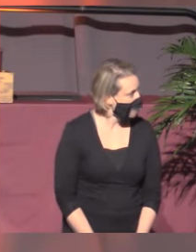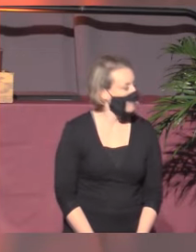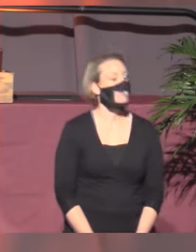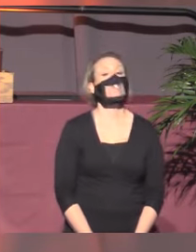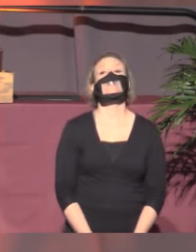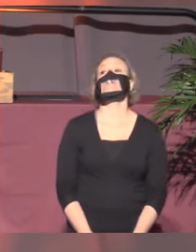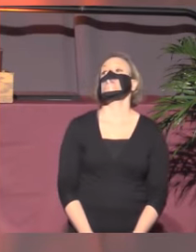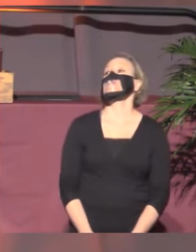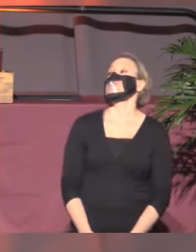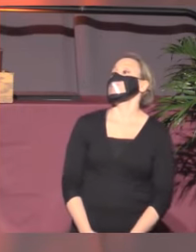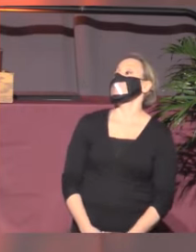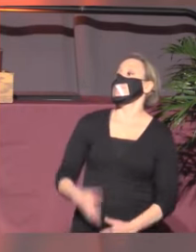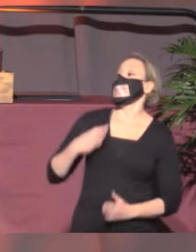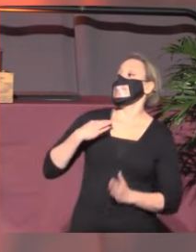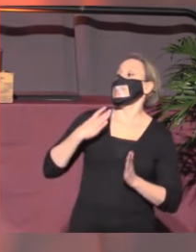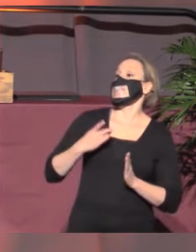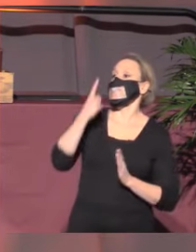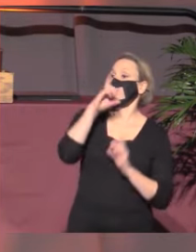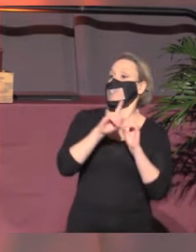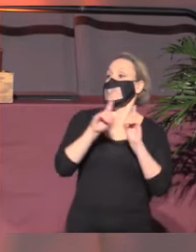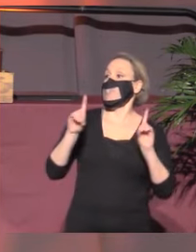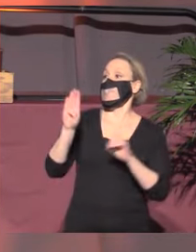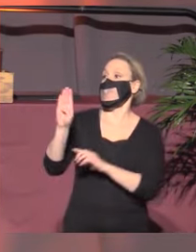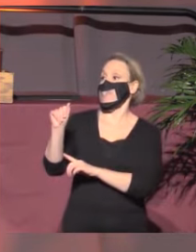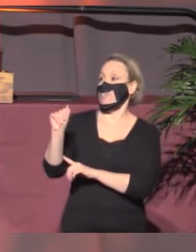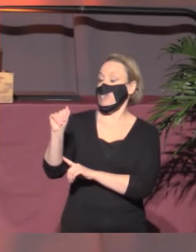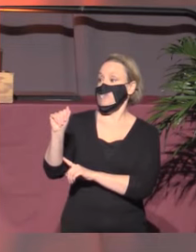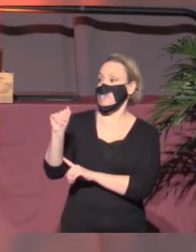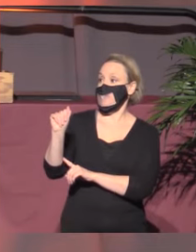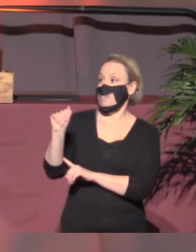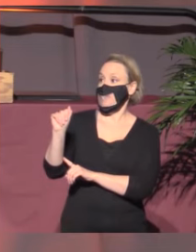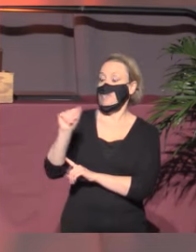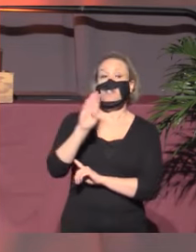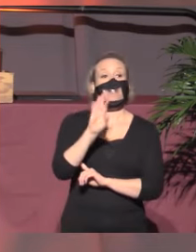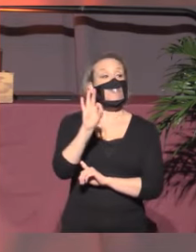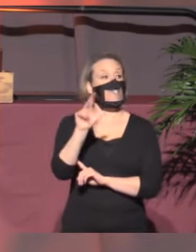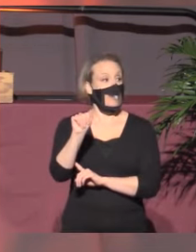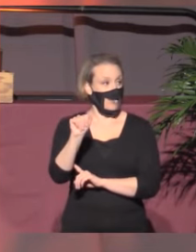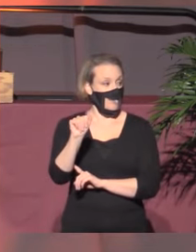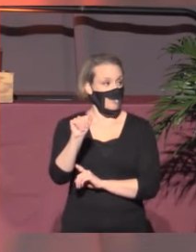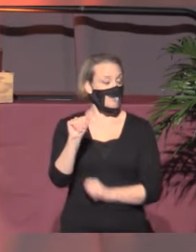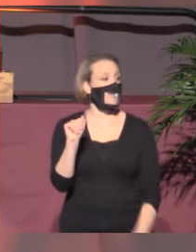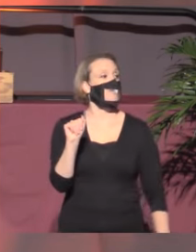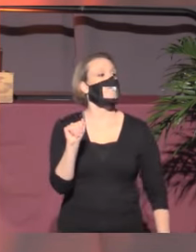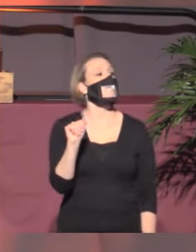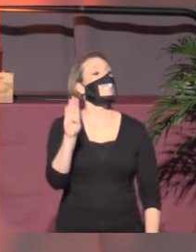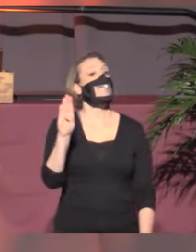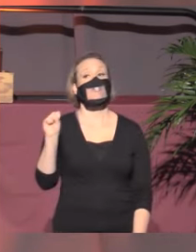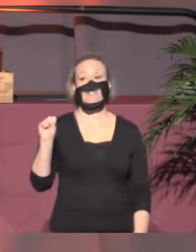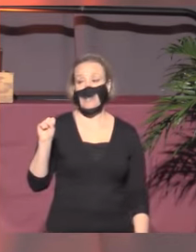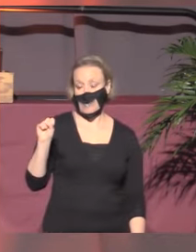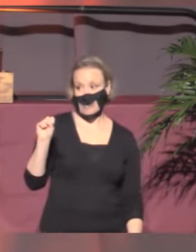Will the candidates for the degree of Bachelor of Arts, Bachelor of Fine Arts, Bachelor of